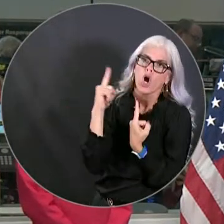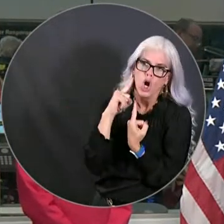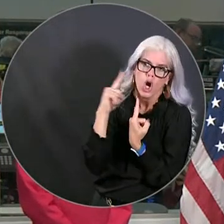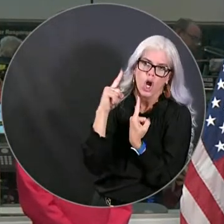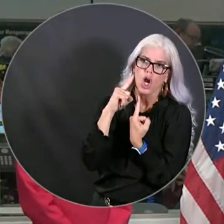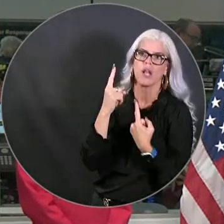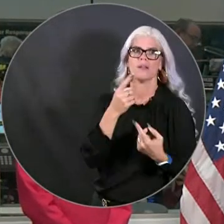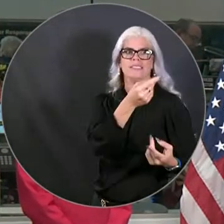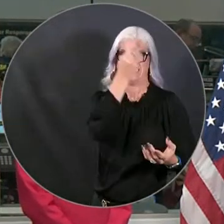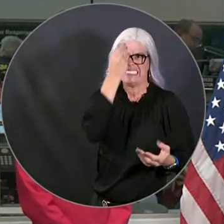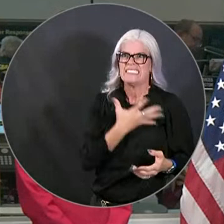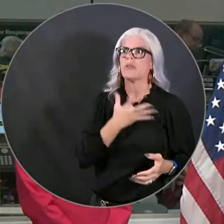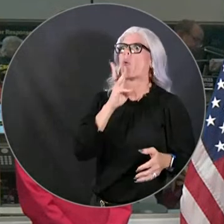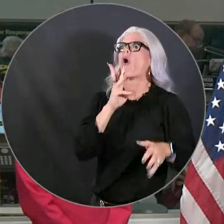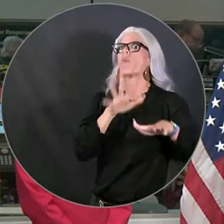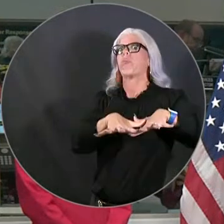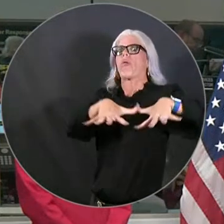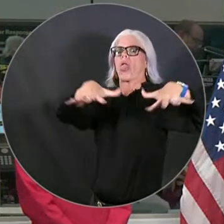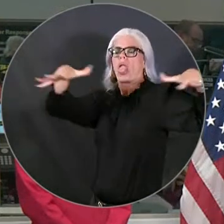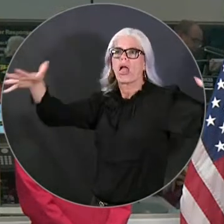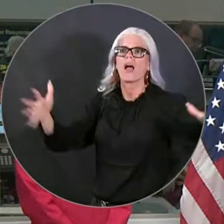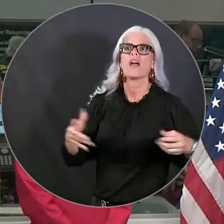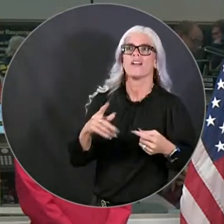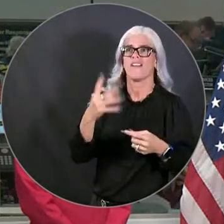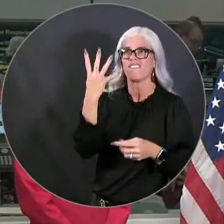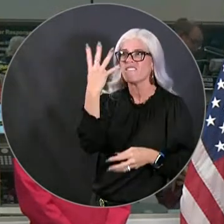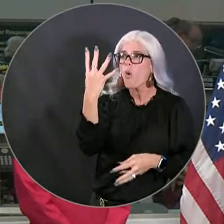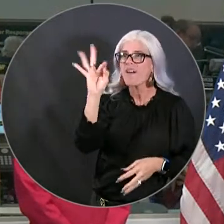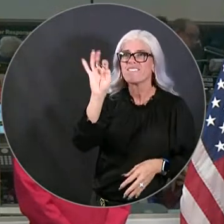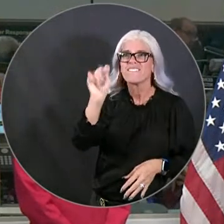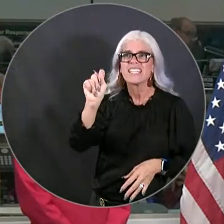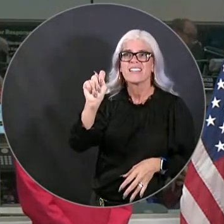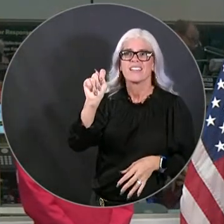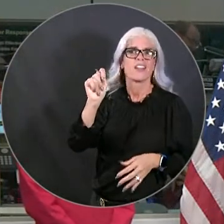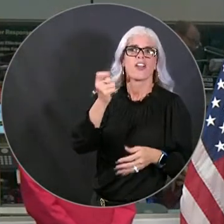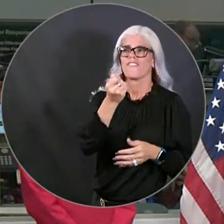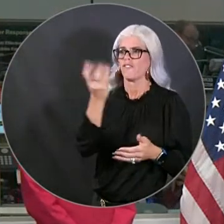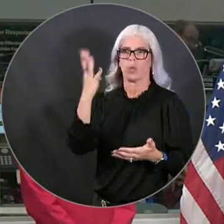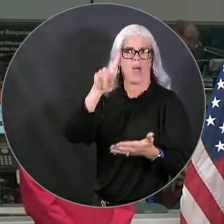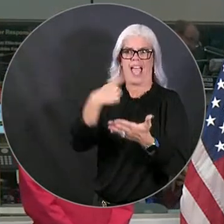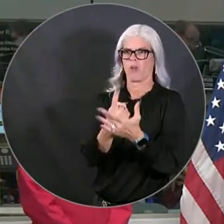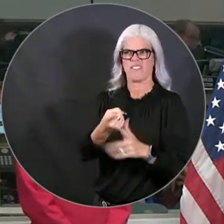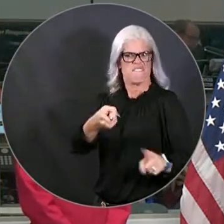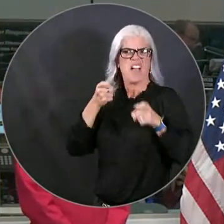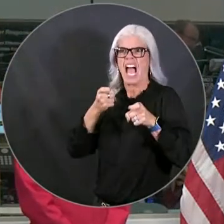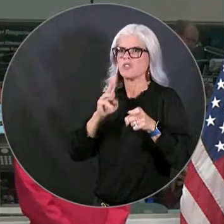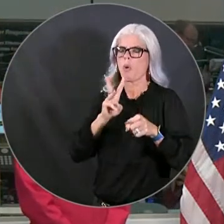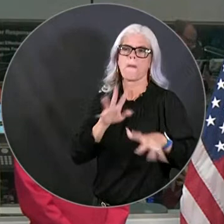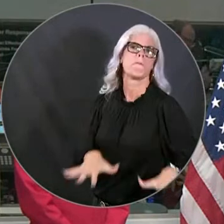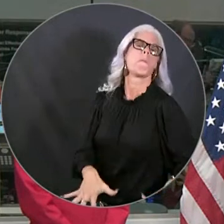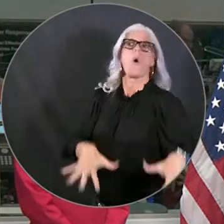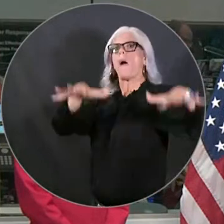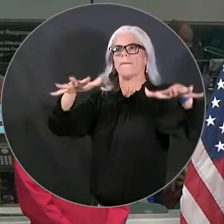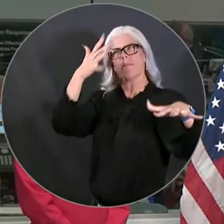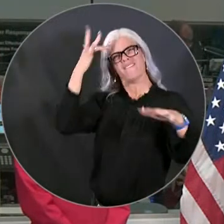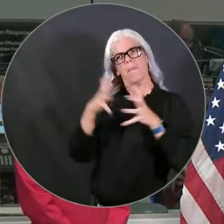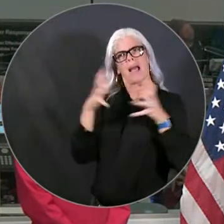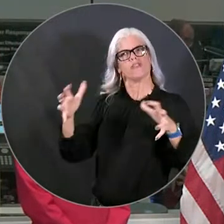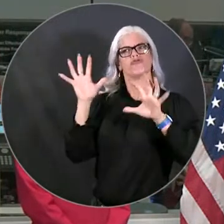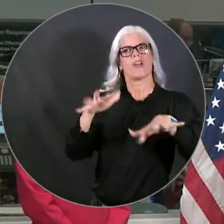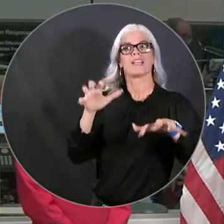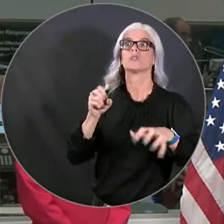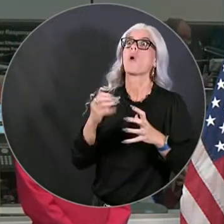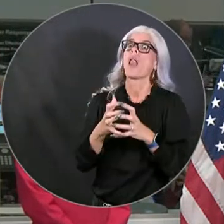4 feet in a matter of hours. So lots of rain in the area, lots of instant action water